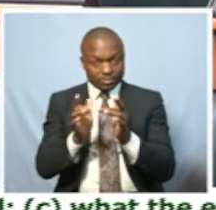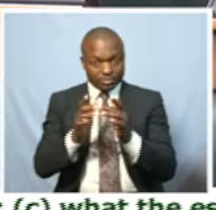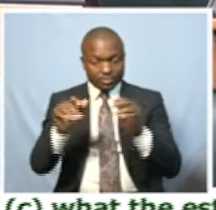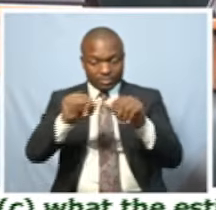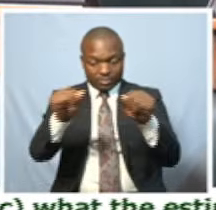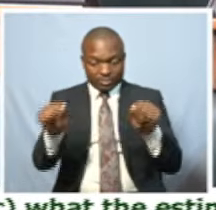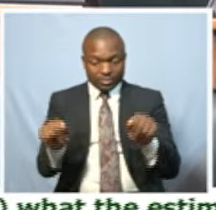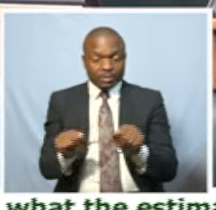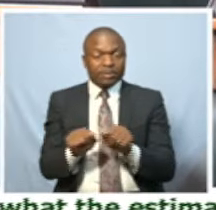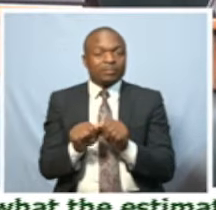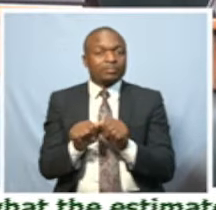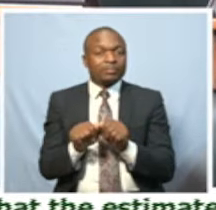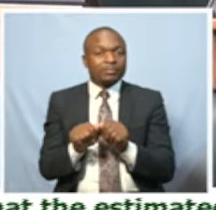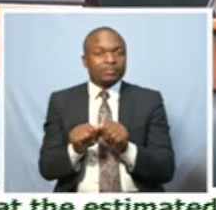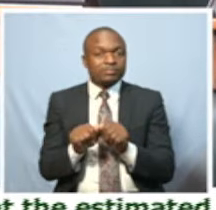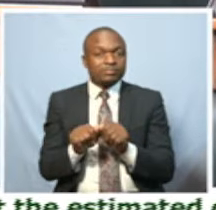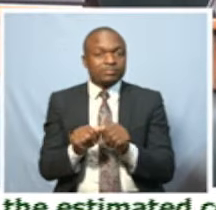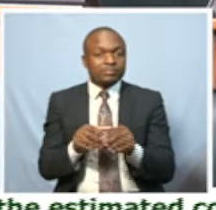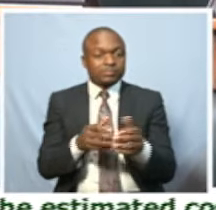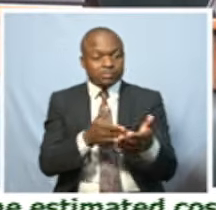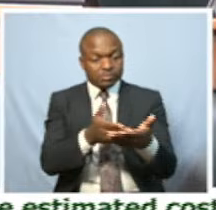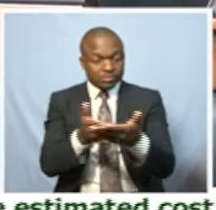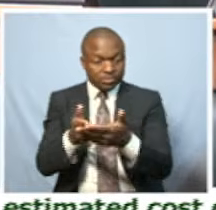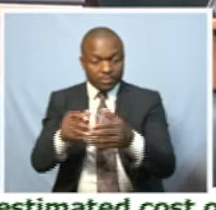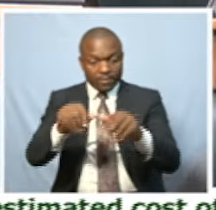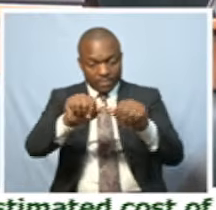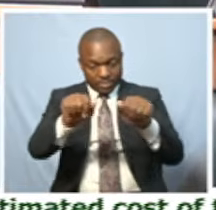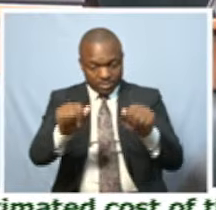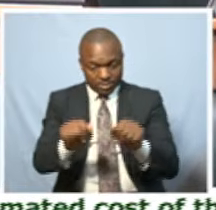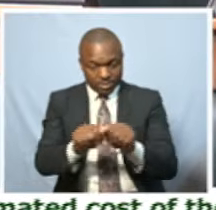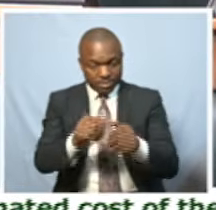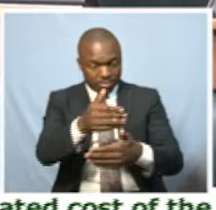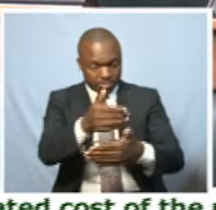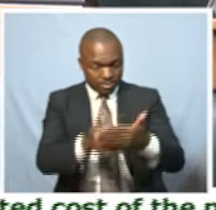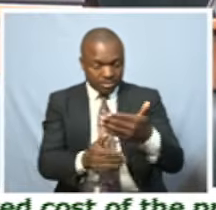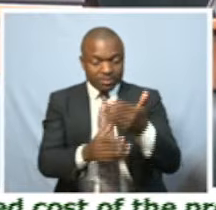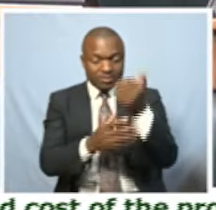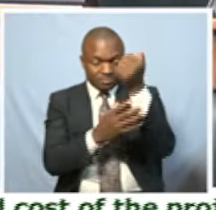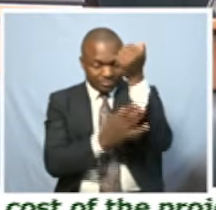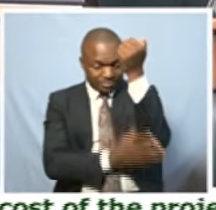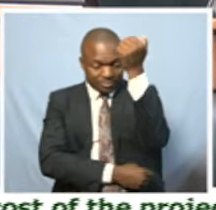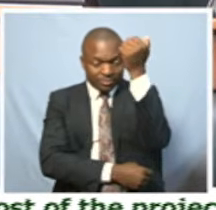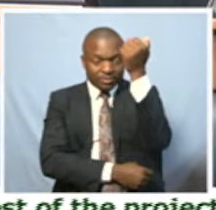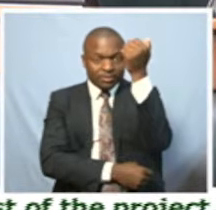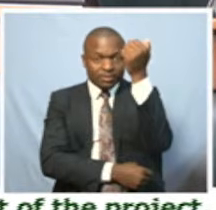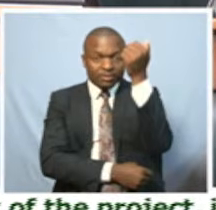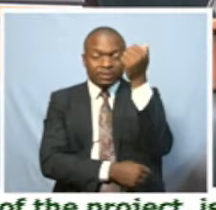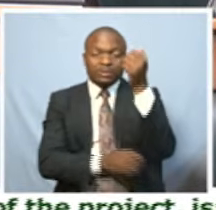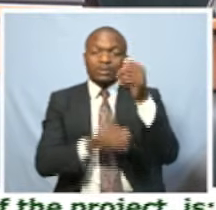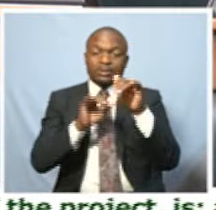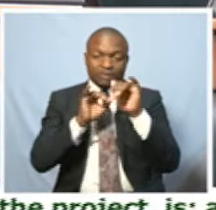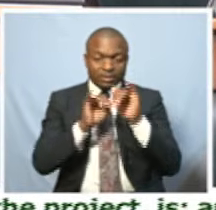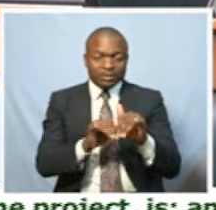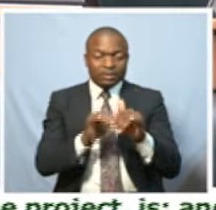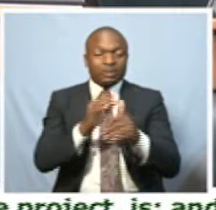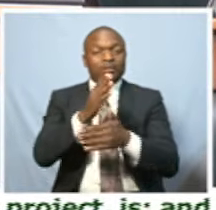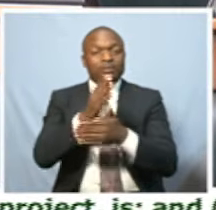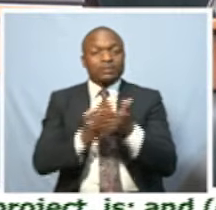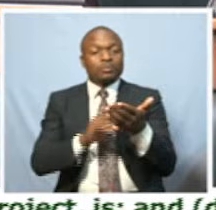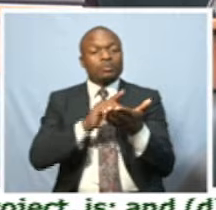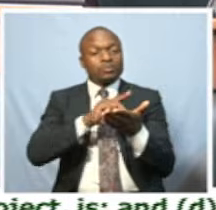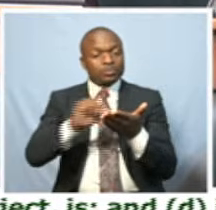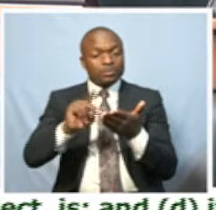generally in these areas is very, very poor. They even go for days for